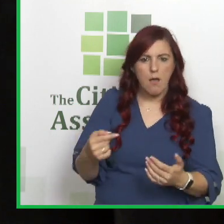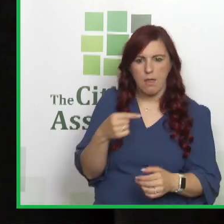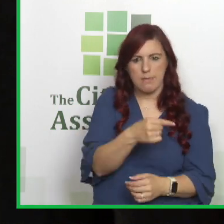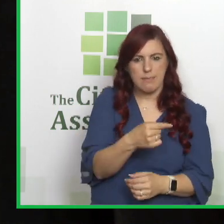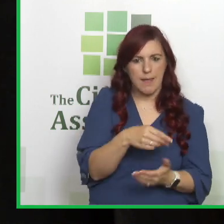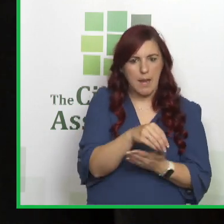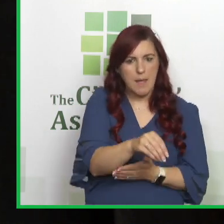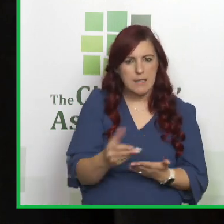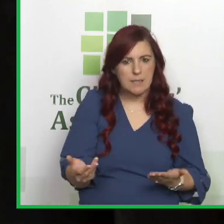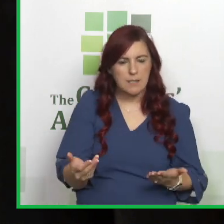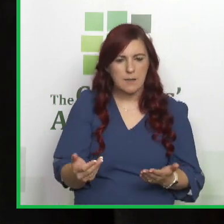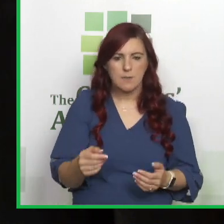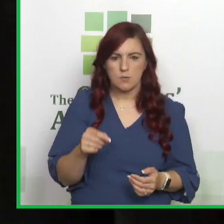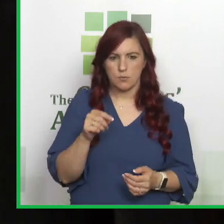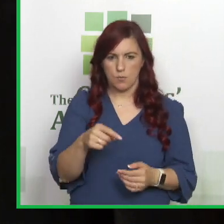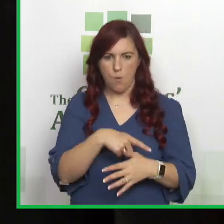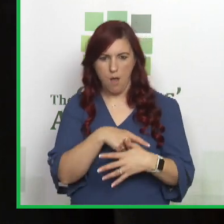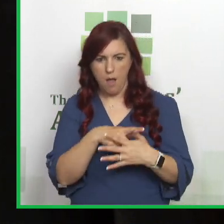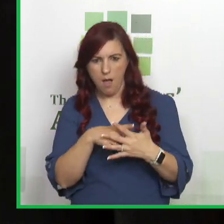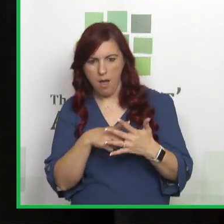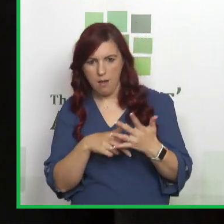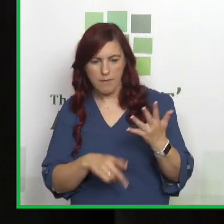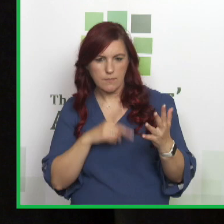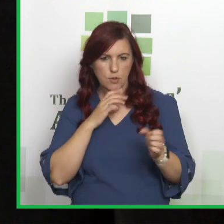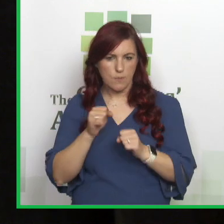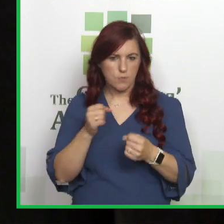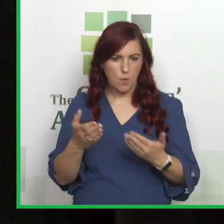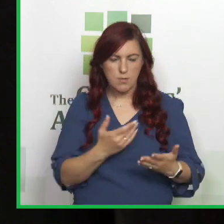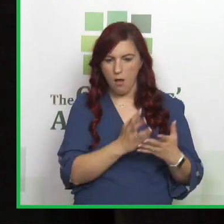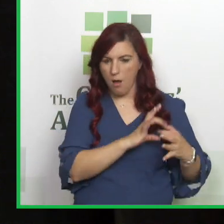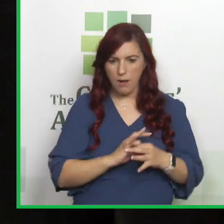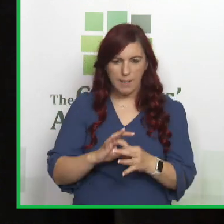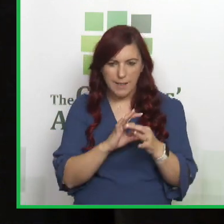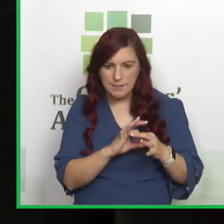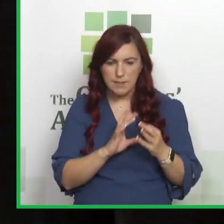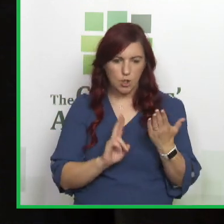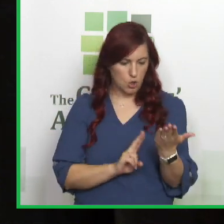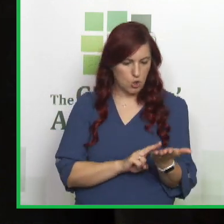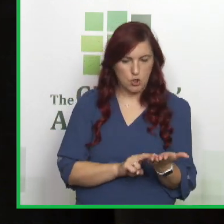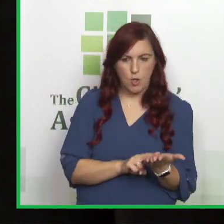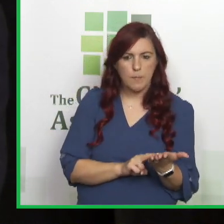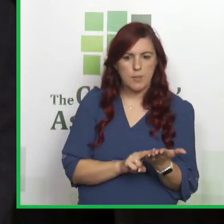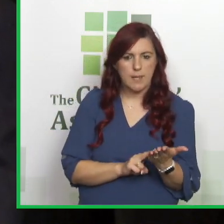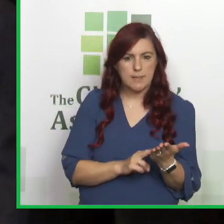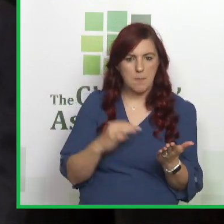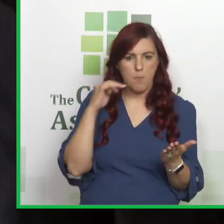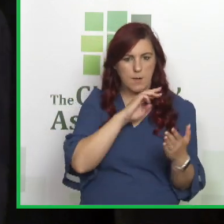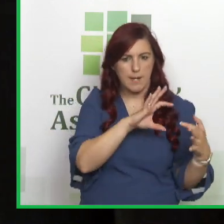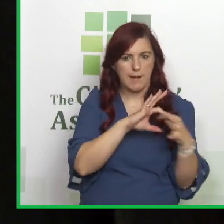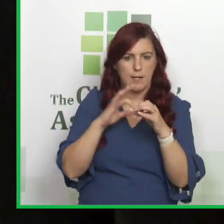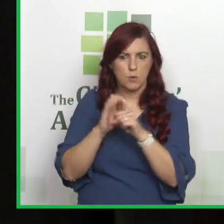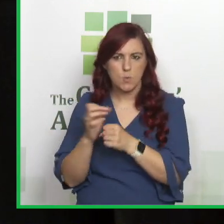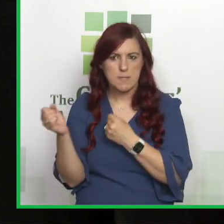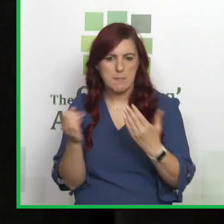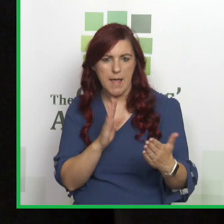expenses due to facilitators for services provided. It's all connected, consumption being the key to the economics of supply and demand in the